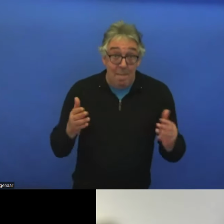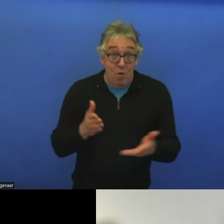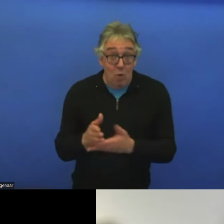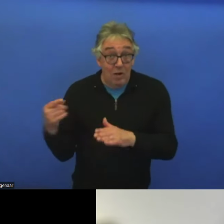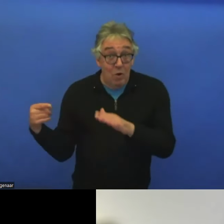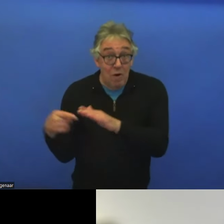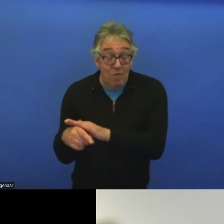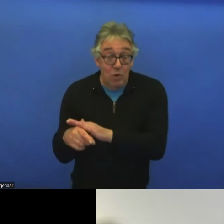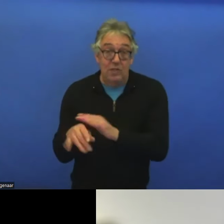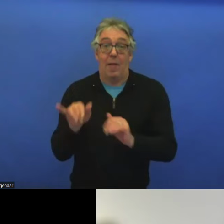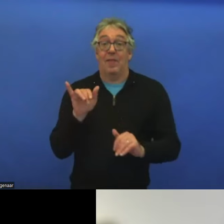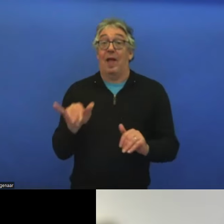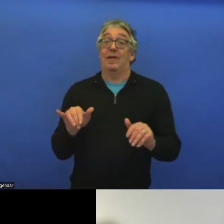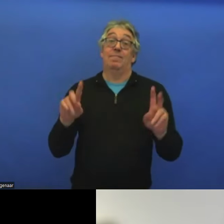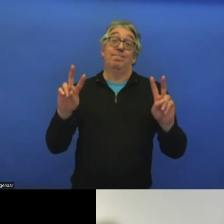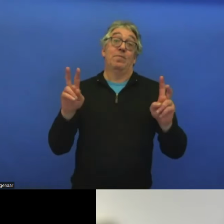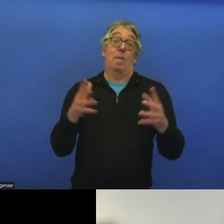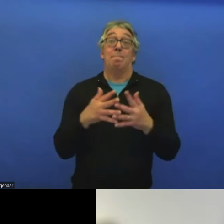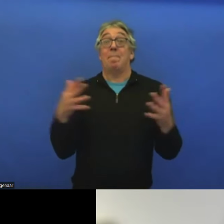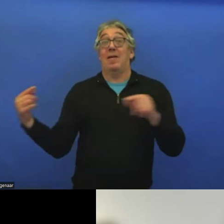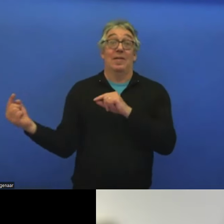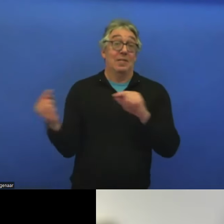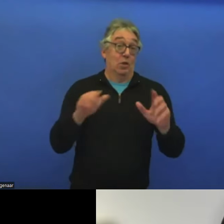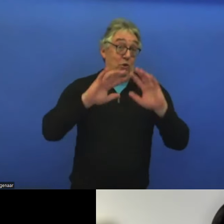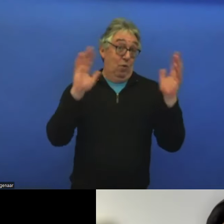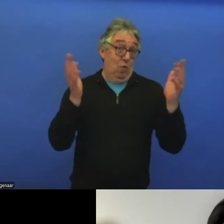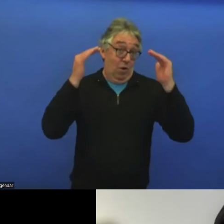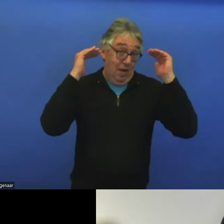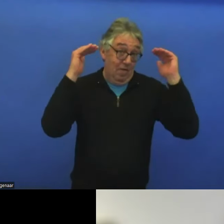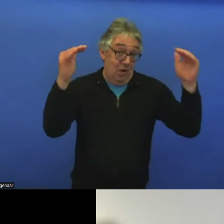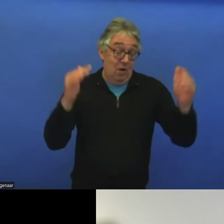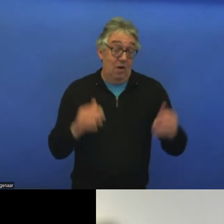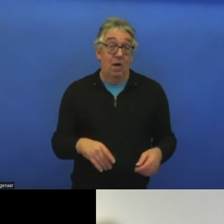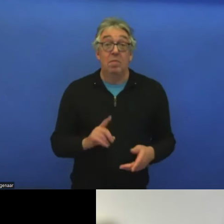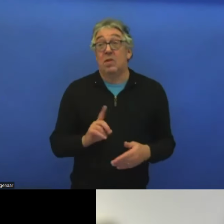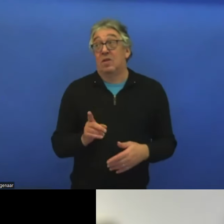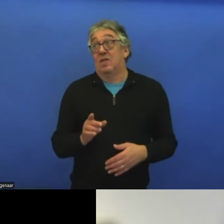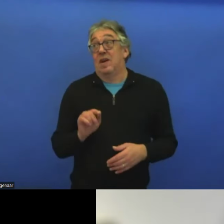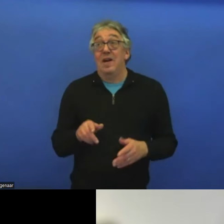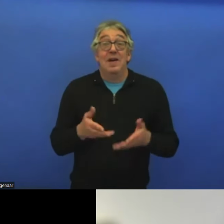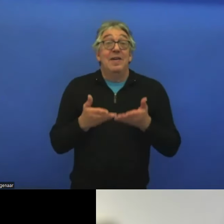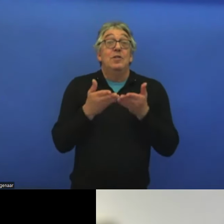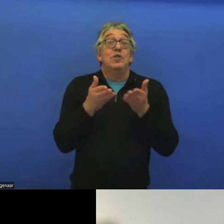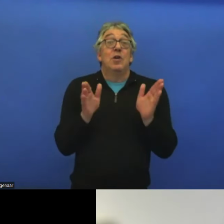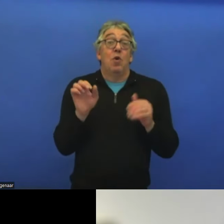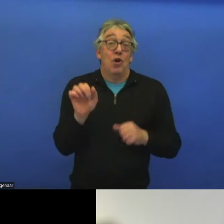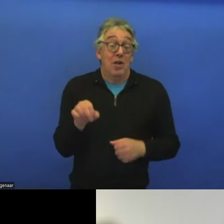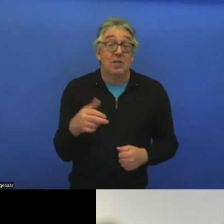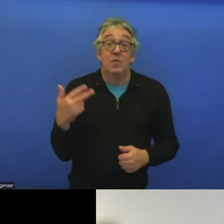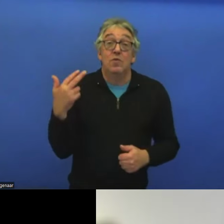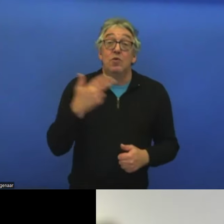usually, yes, the idea would be to find social welfare social protection